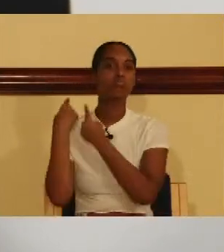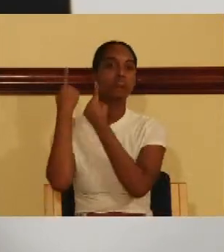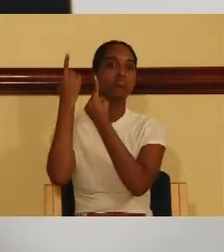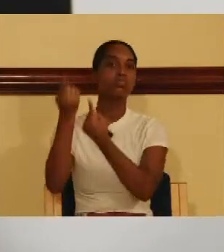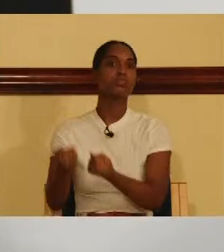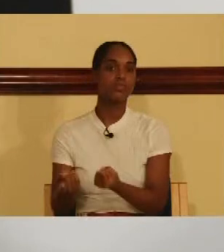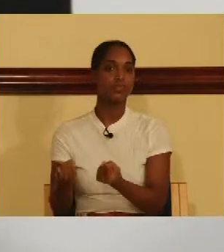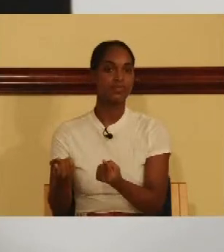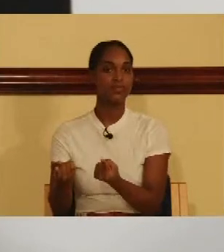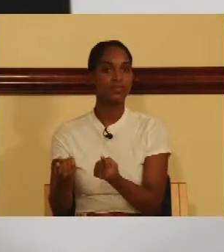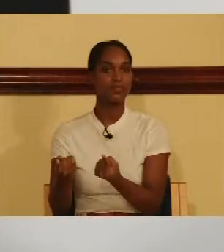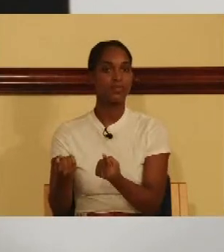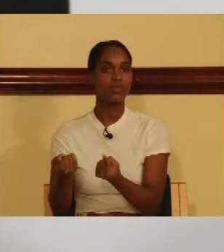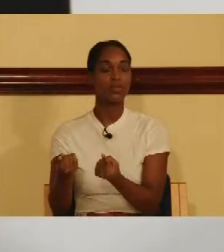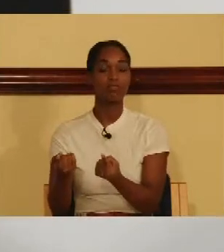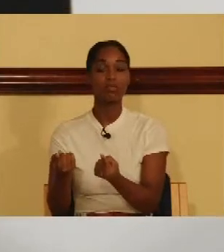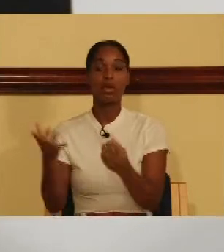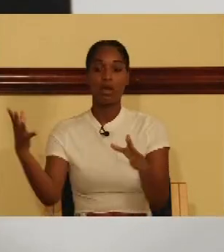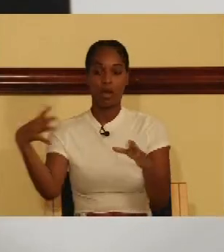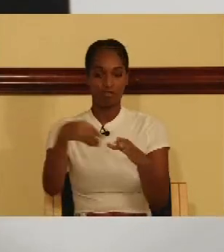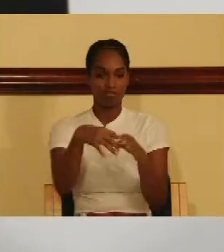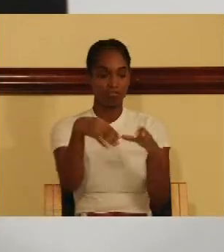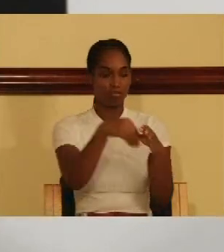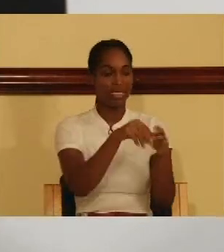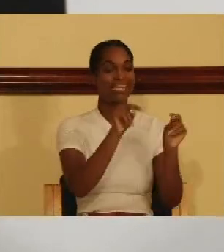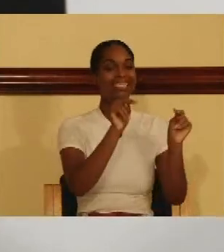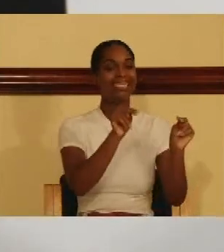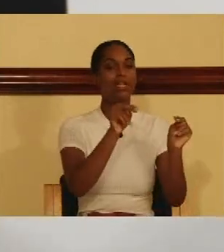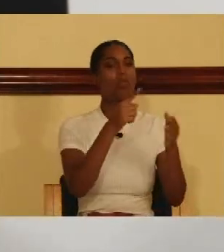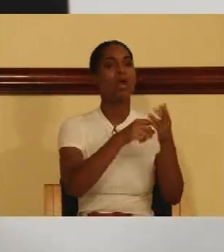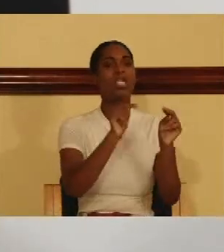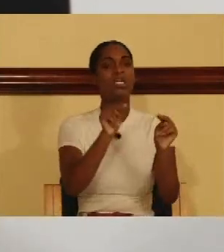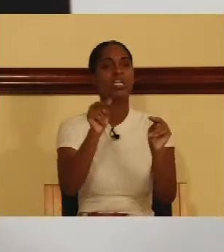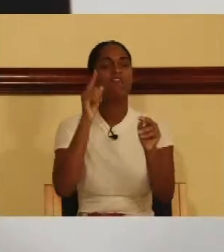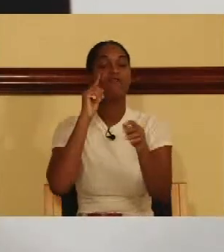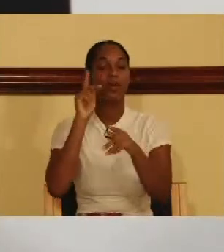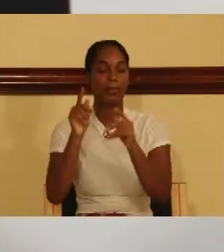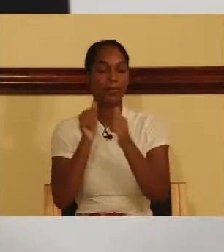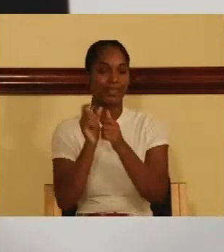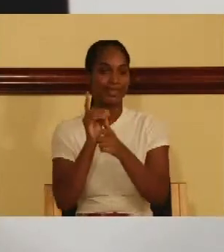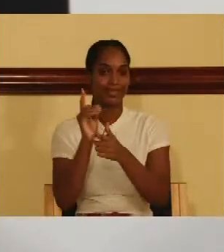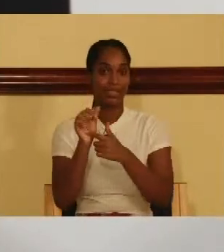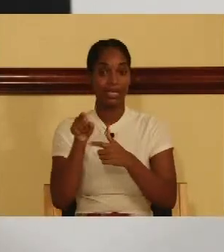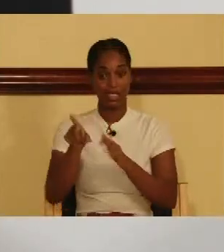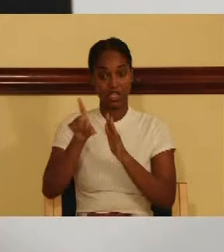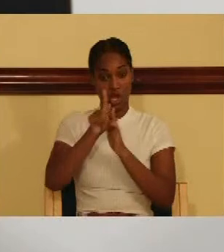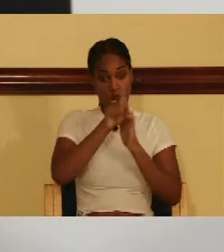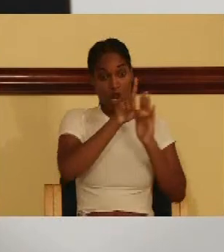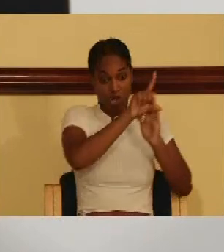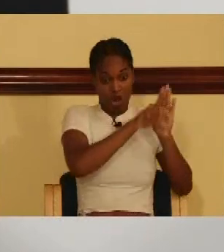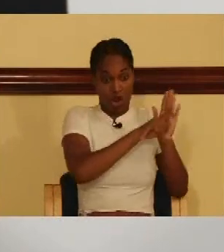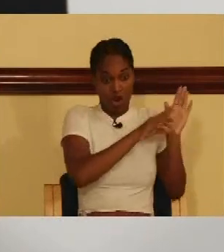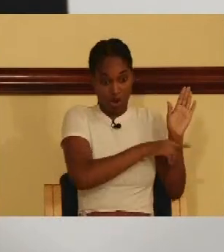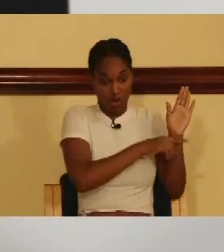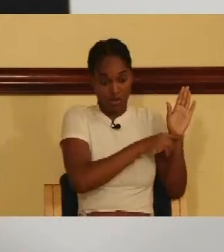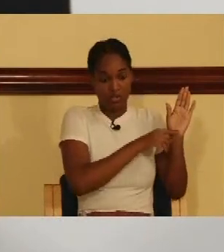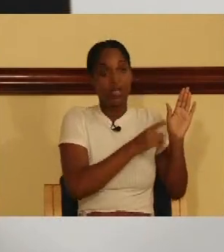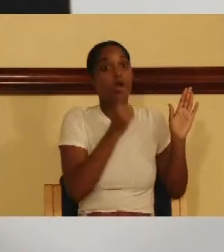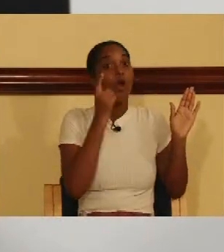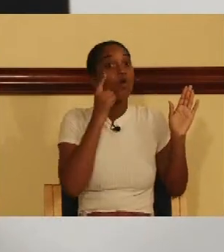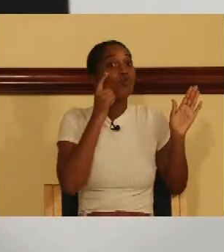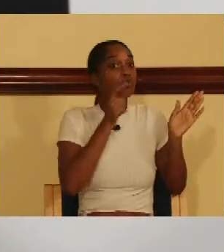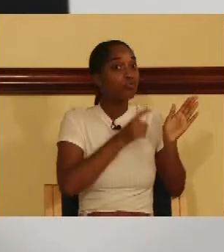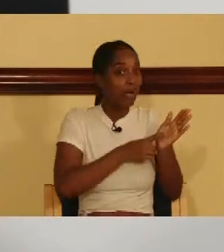to facilitate the needs of persons with disabilities. The Disabilities Act, however, in recognition that